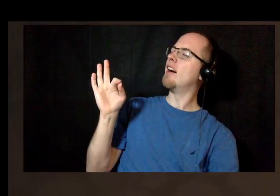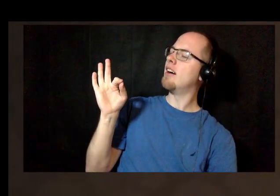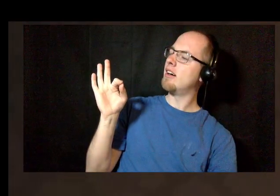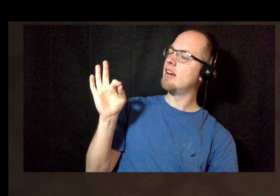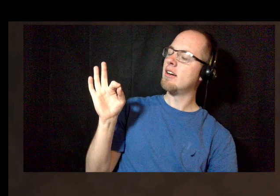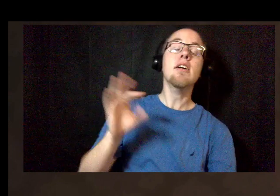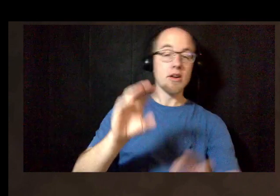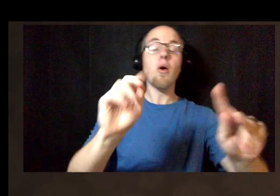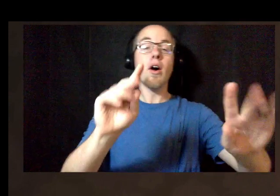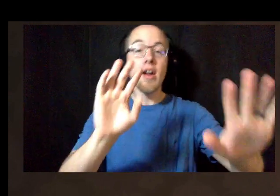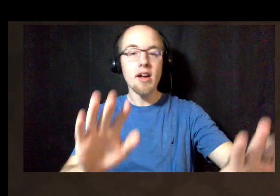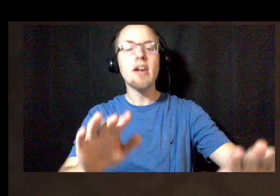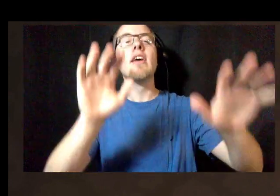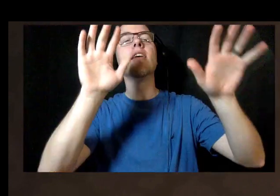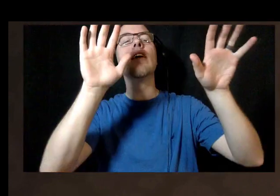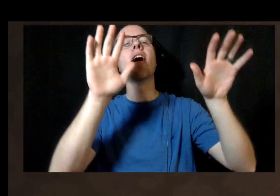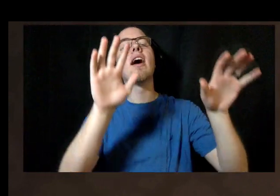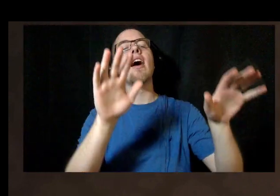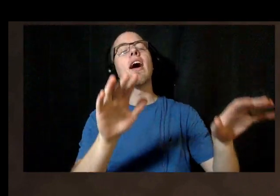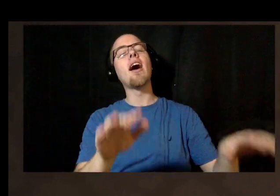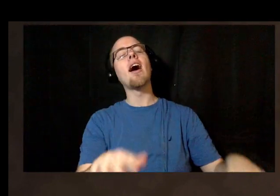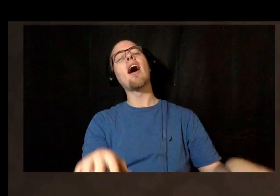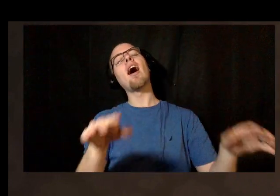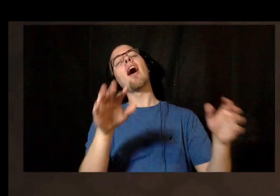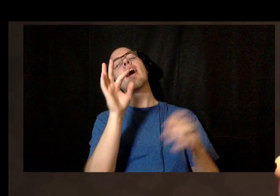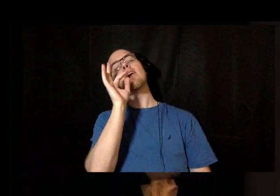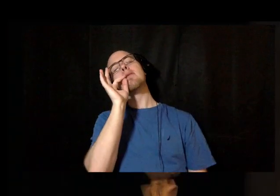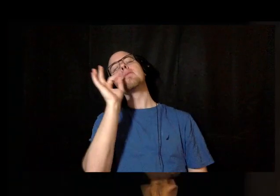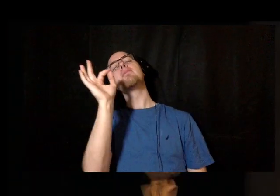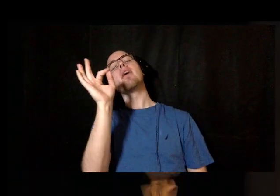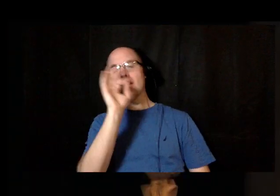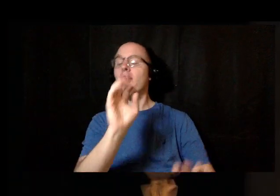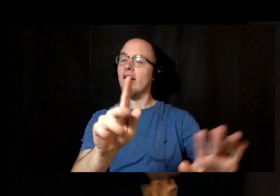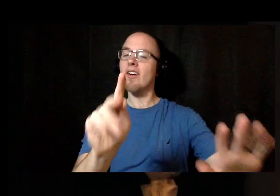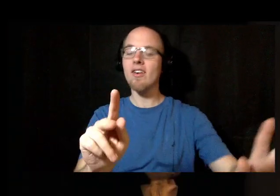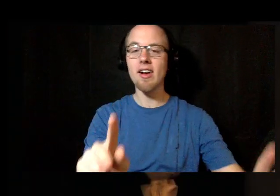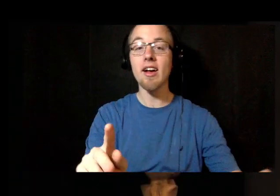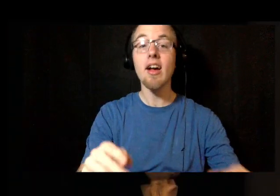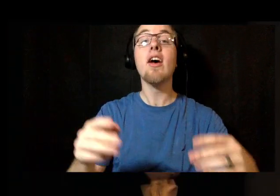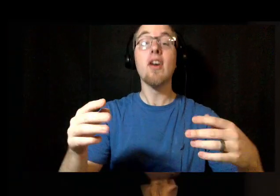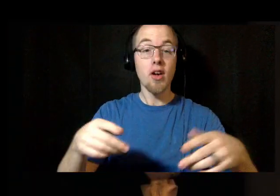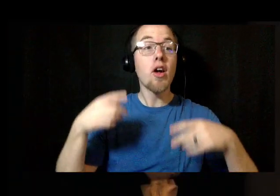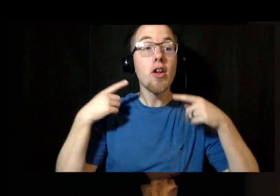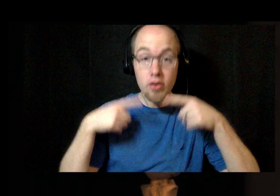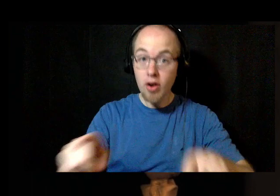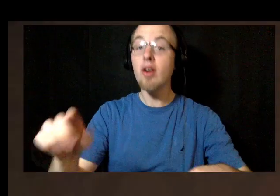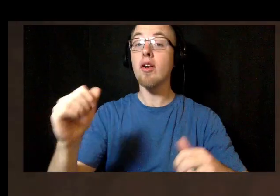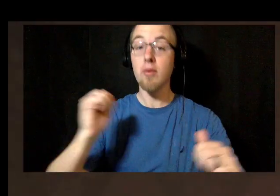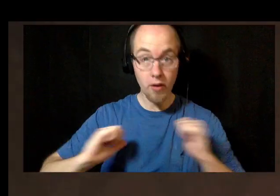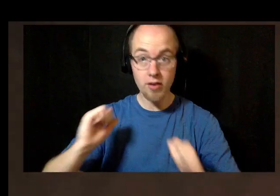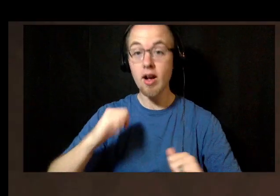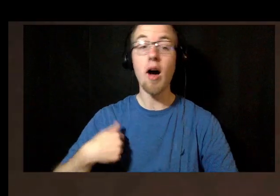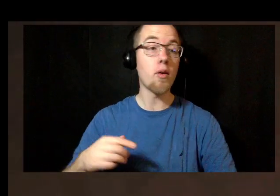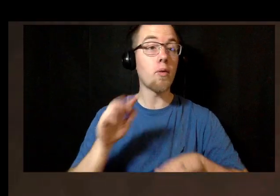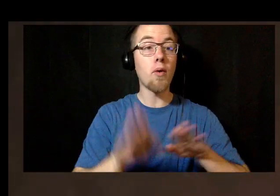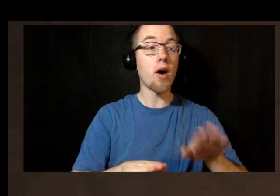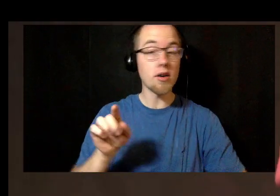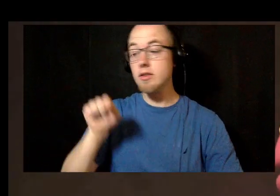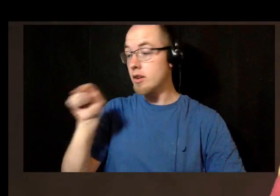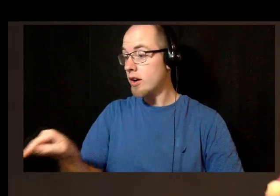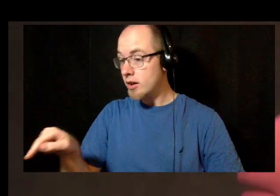It's all right, just relax. Throughout the show, I'm probably going to walk from about here